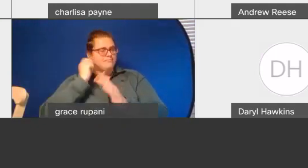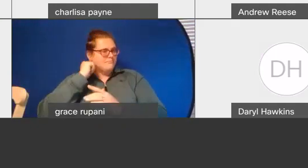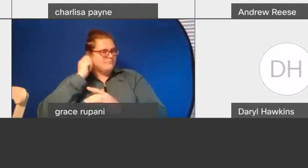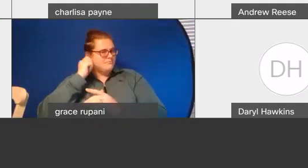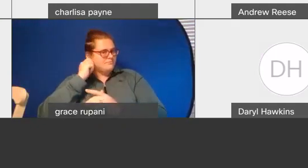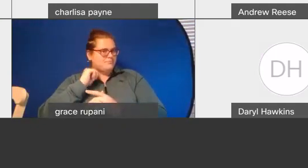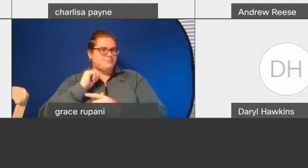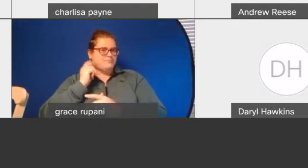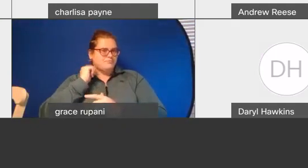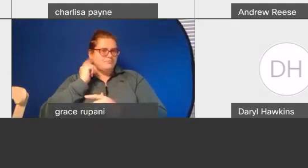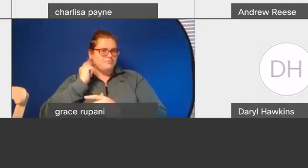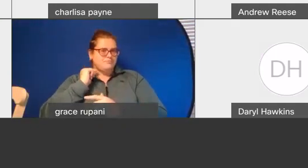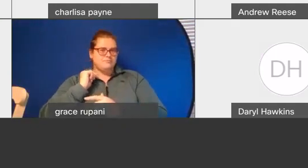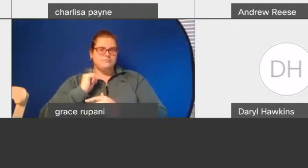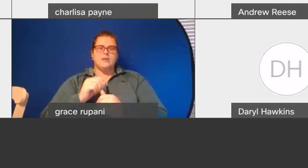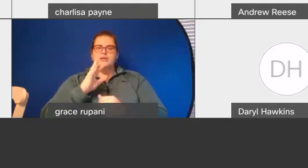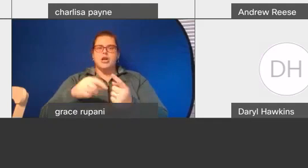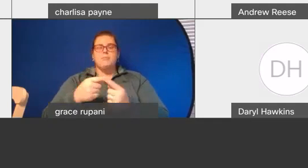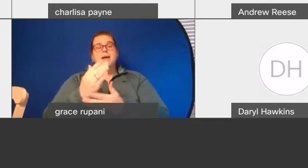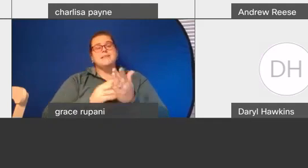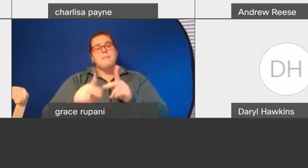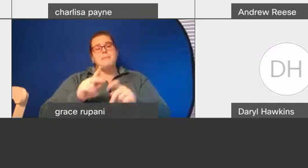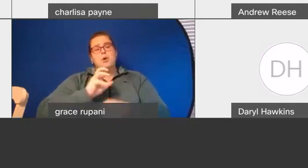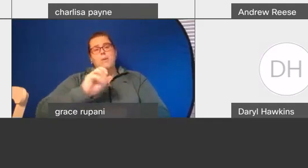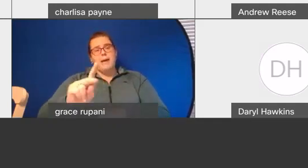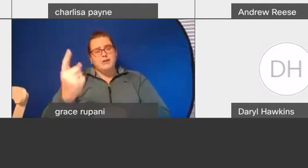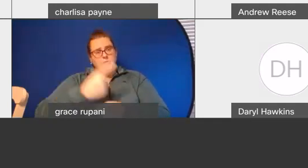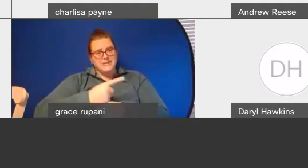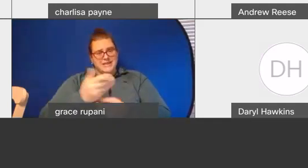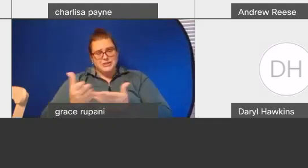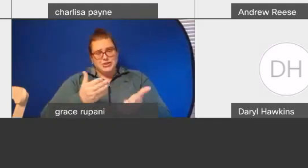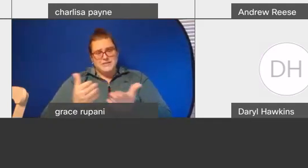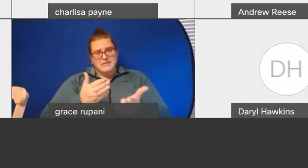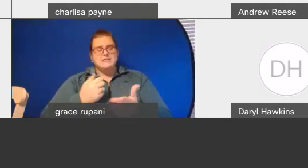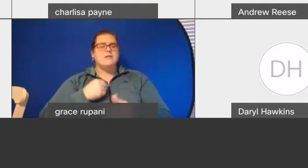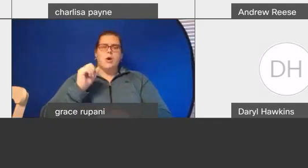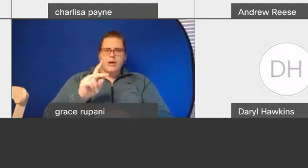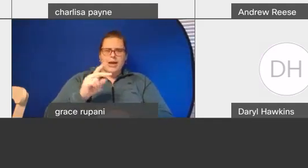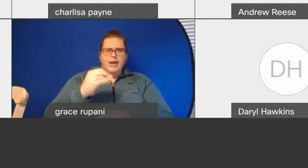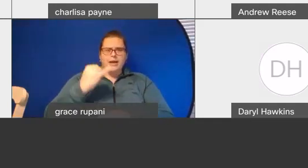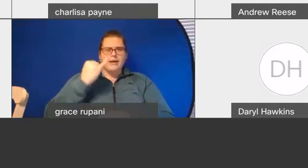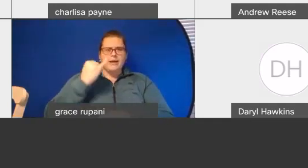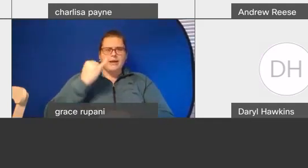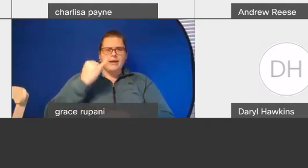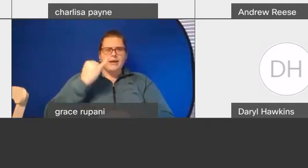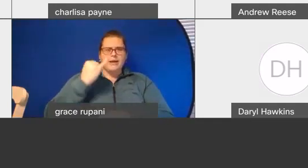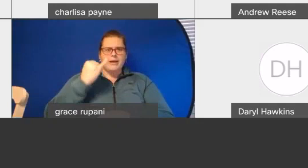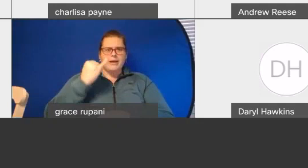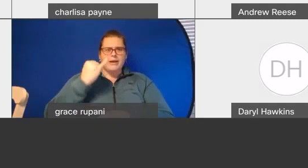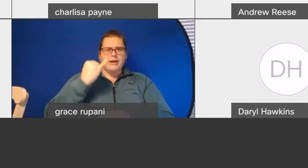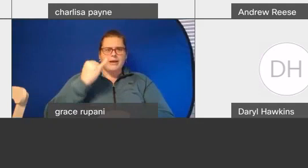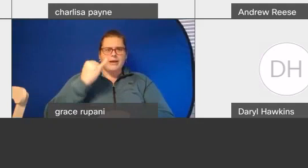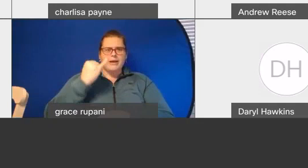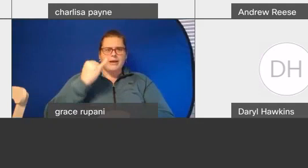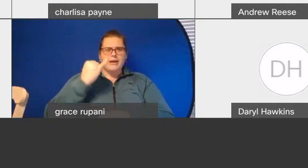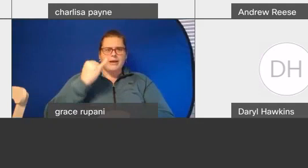people returning to some day services who may be leaving home. How do you stay safe in those circumstances? So some kind of training like